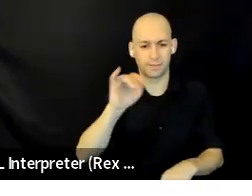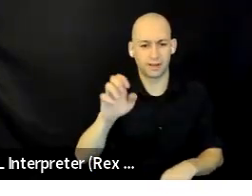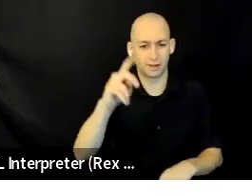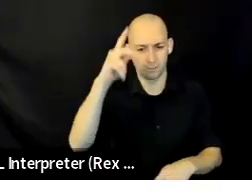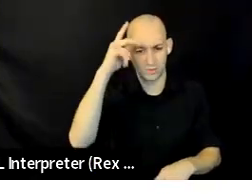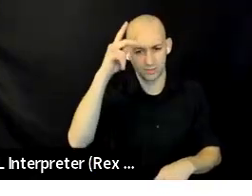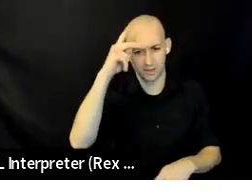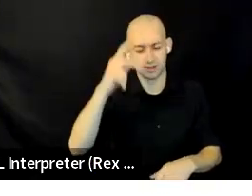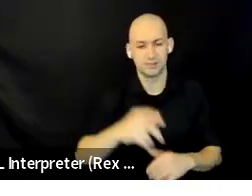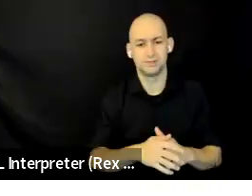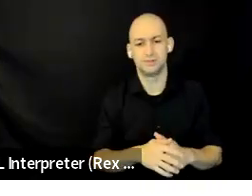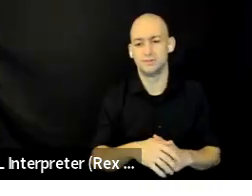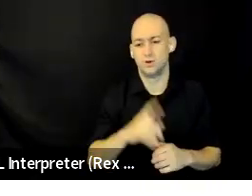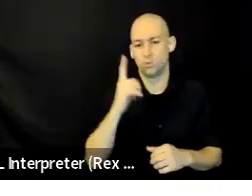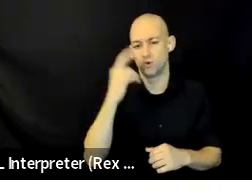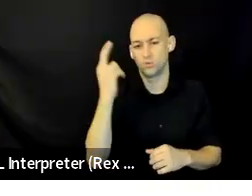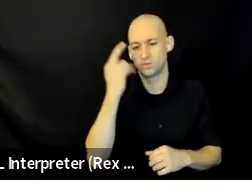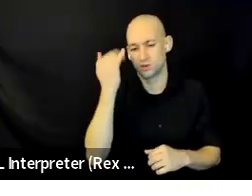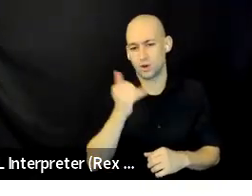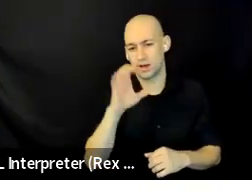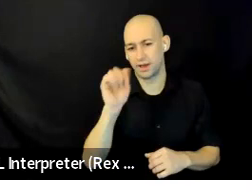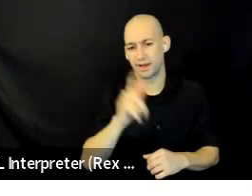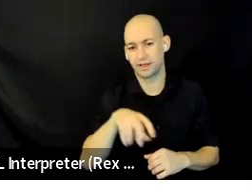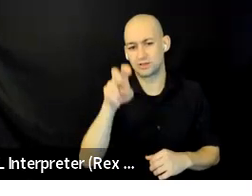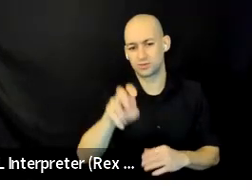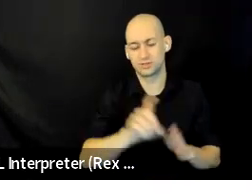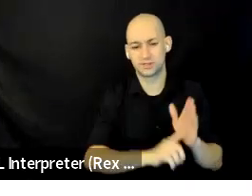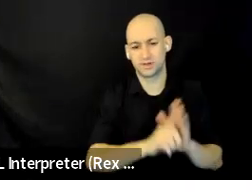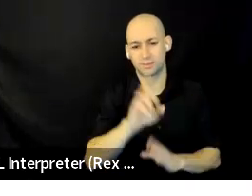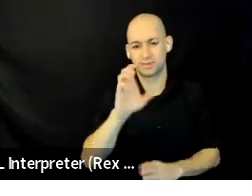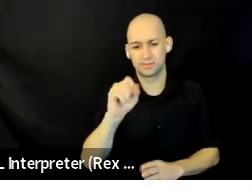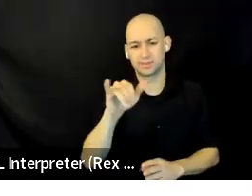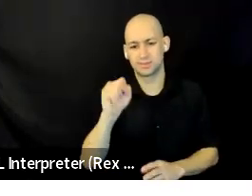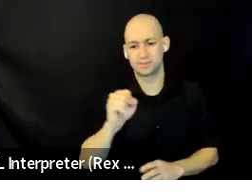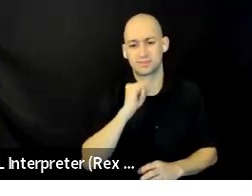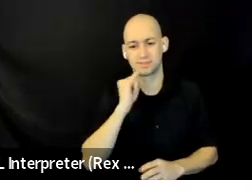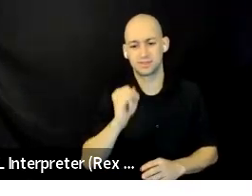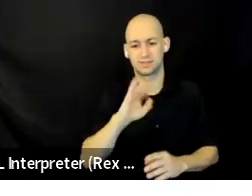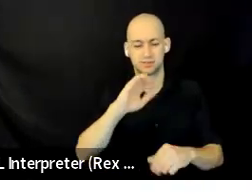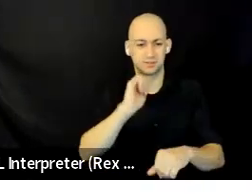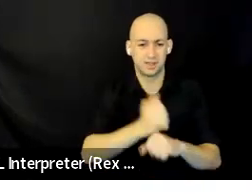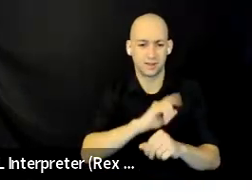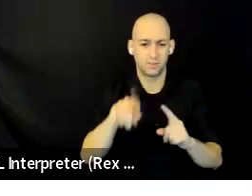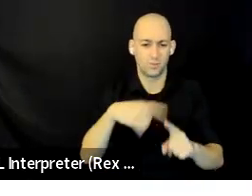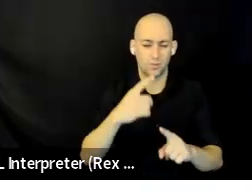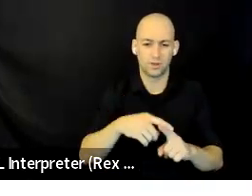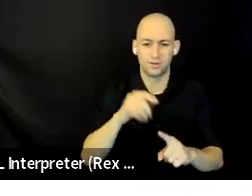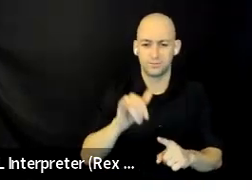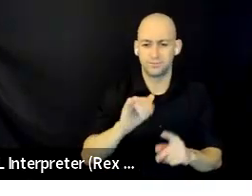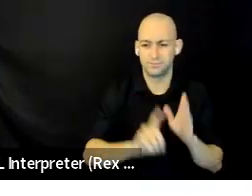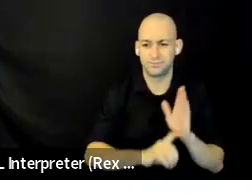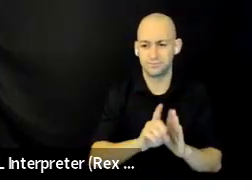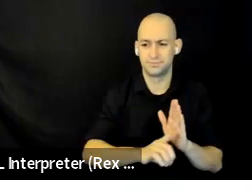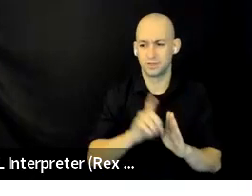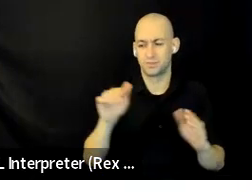the primary reasons why Caltrans is developing CSIS is to implement one of CAPDI's key actions, which is to develop a